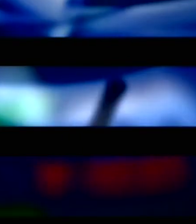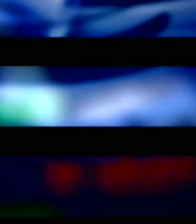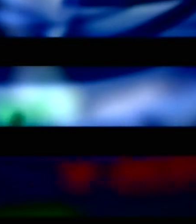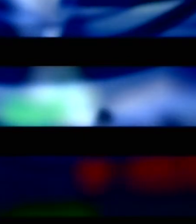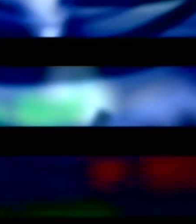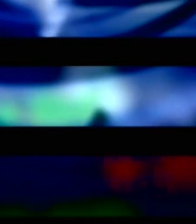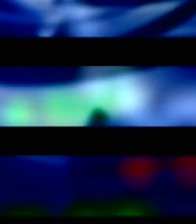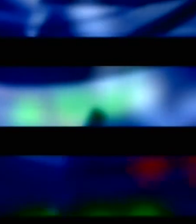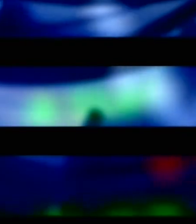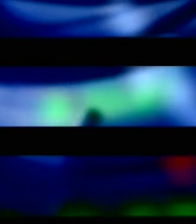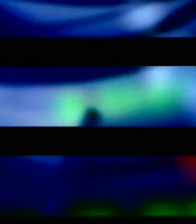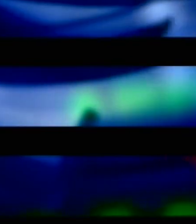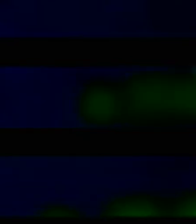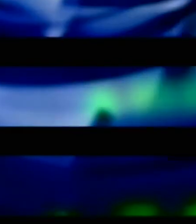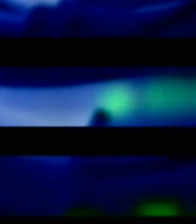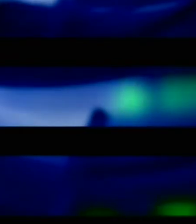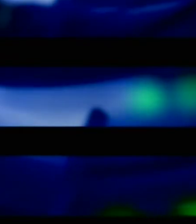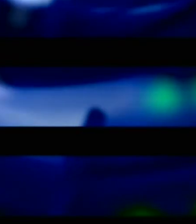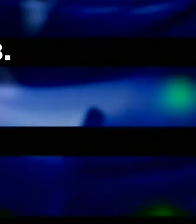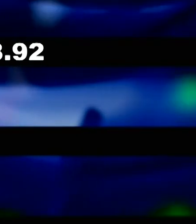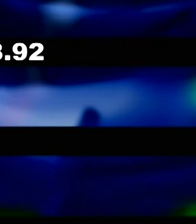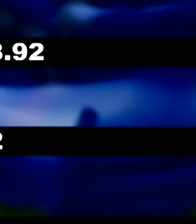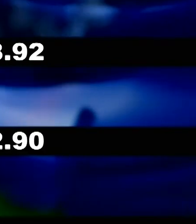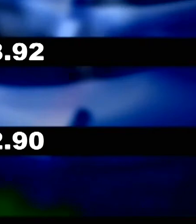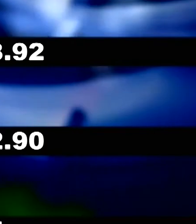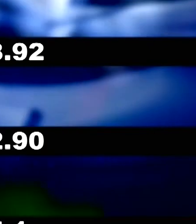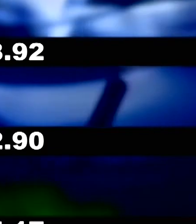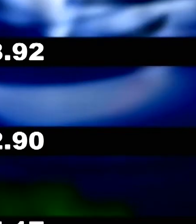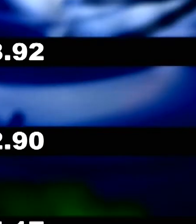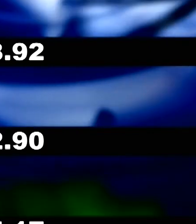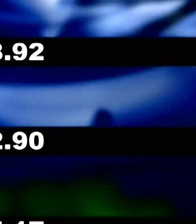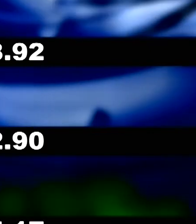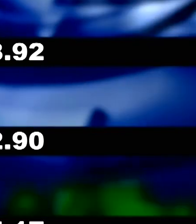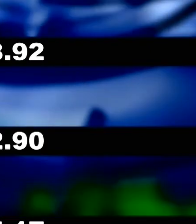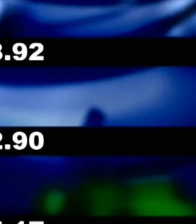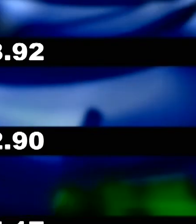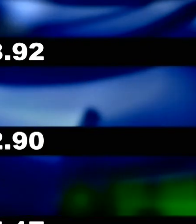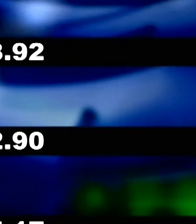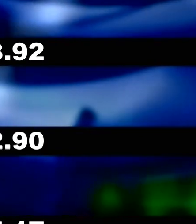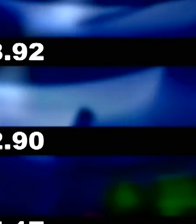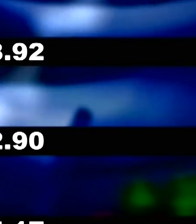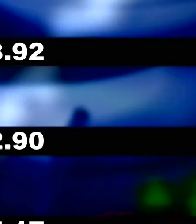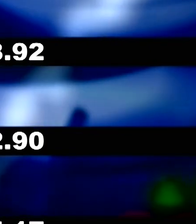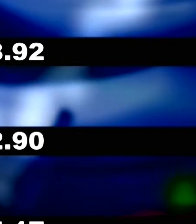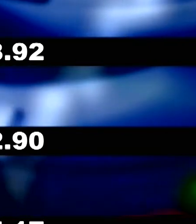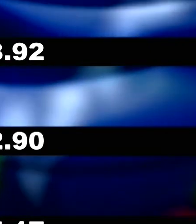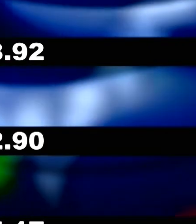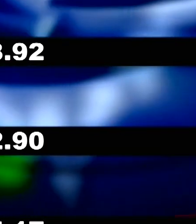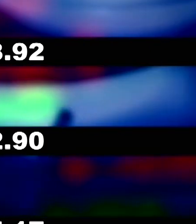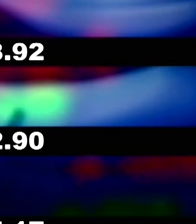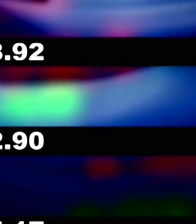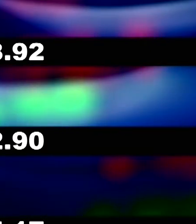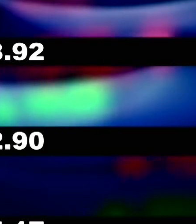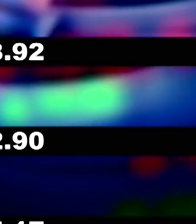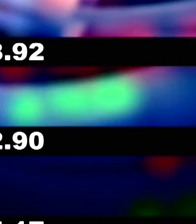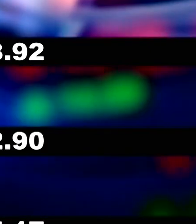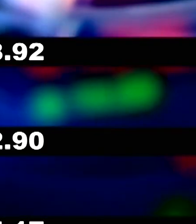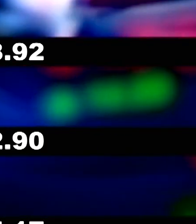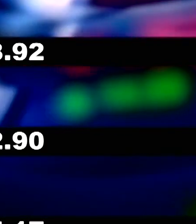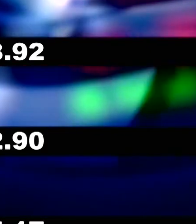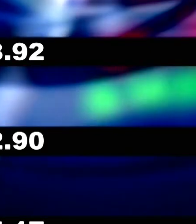17,579,482 units. In Trinidad and Tobago, NCB Financial Group Limited was the volume leader